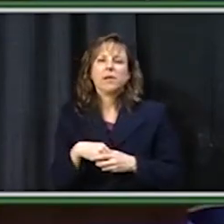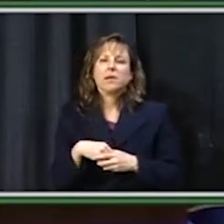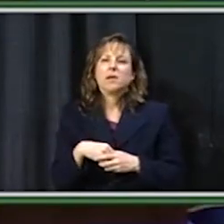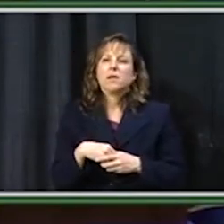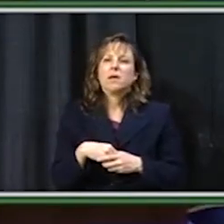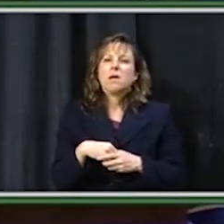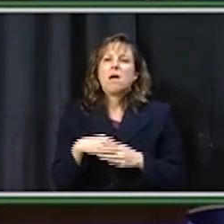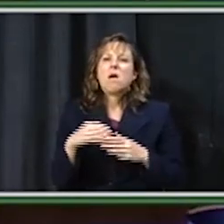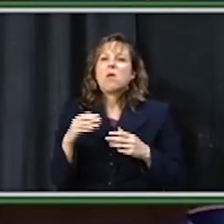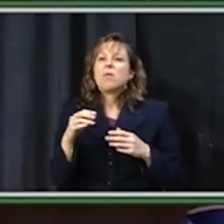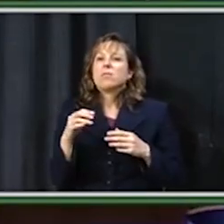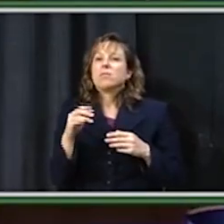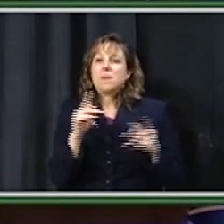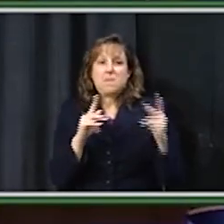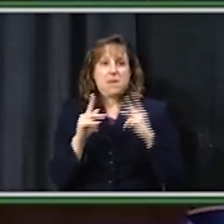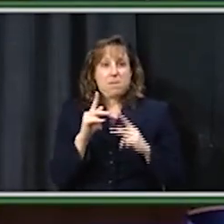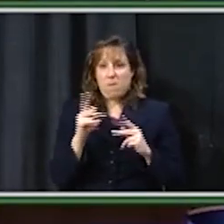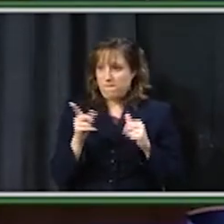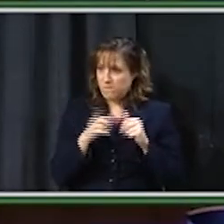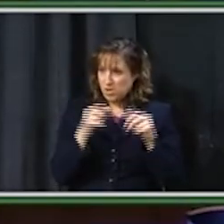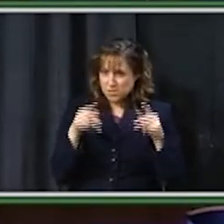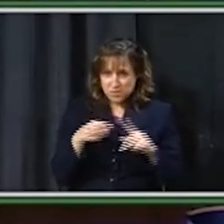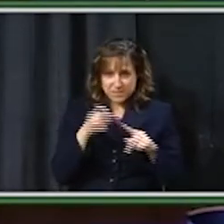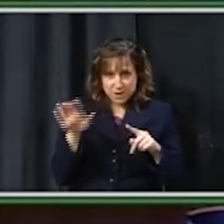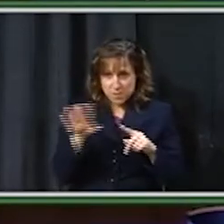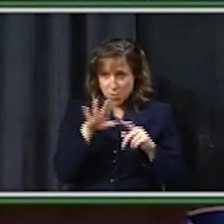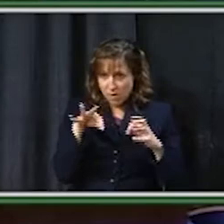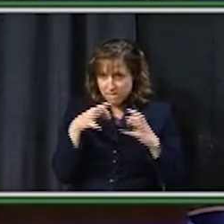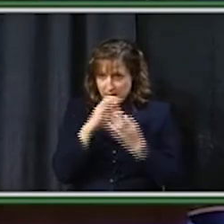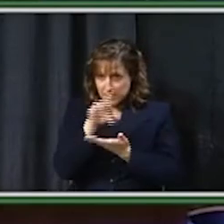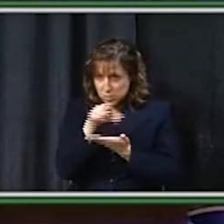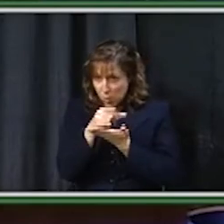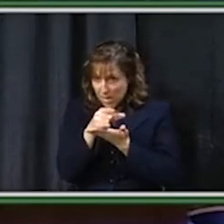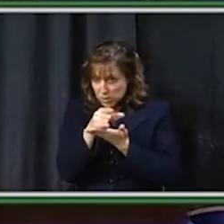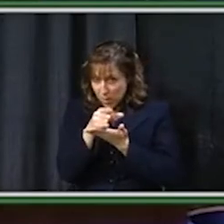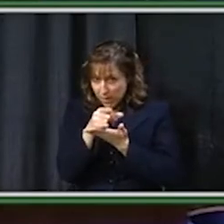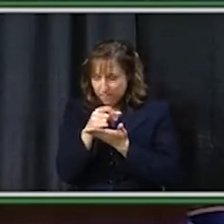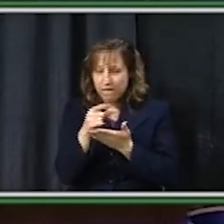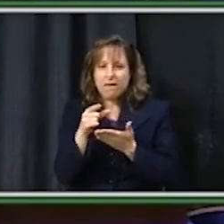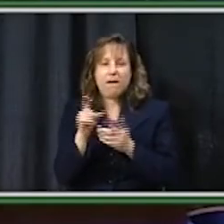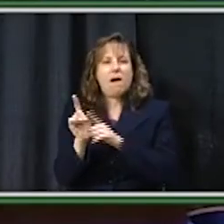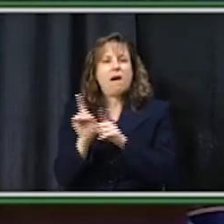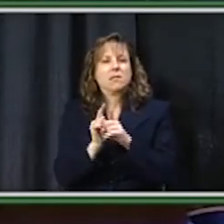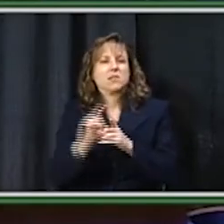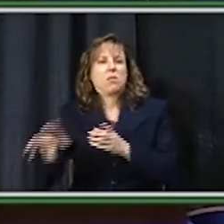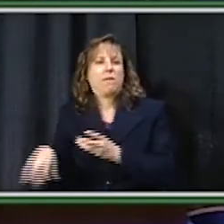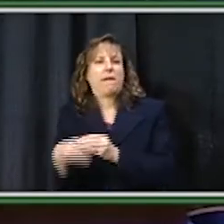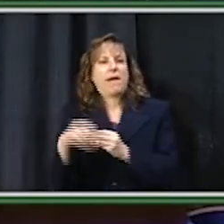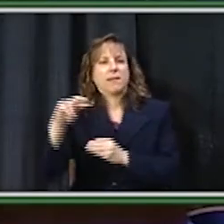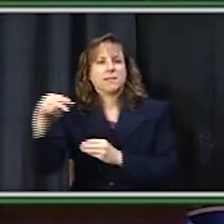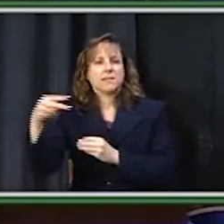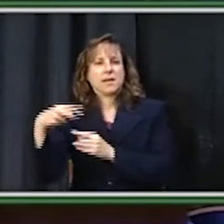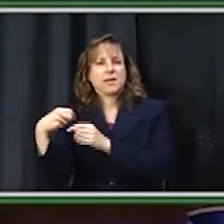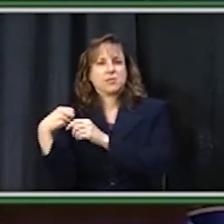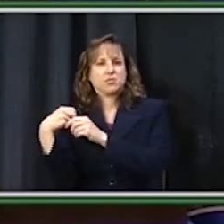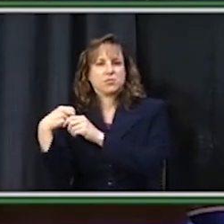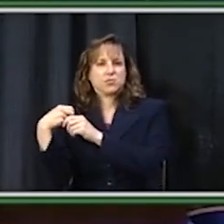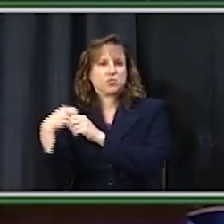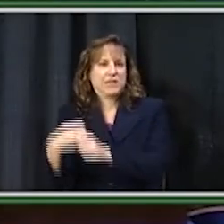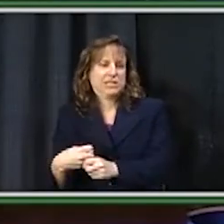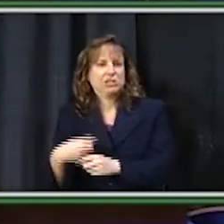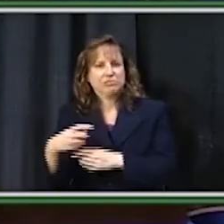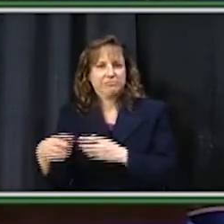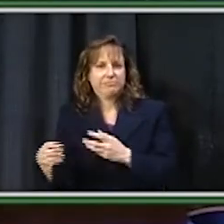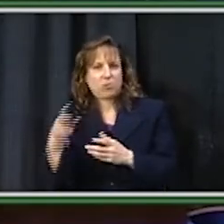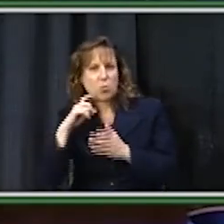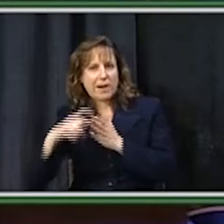who are the first in their family to graduate from college. Now we've added another tradition by recognizing our military veterans